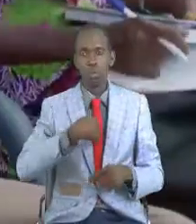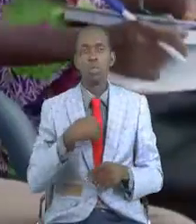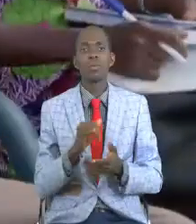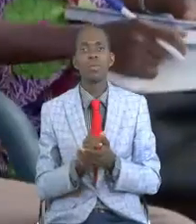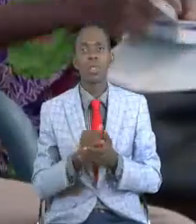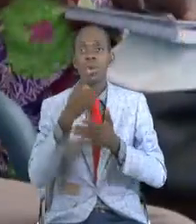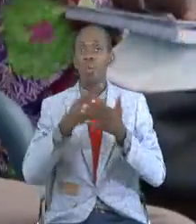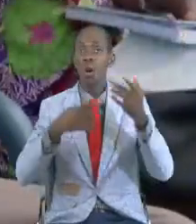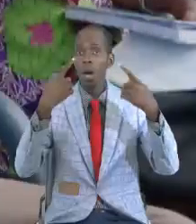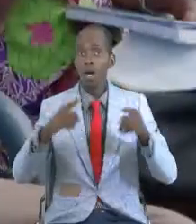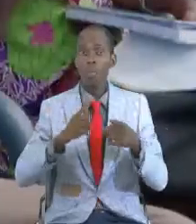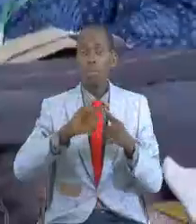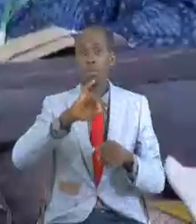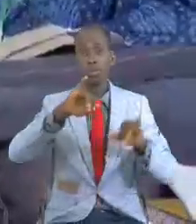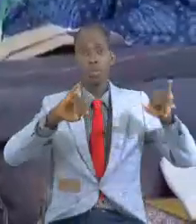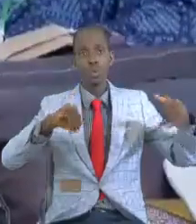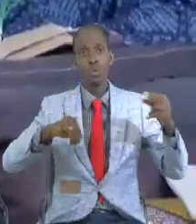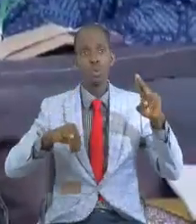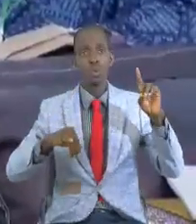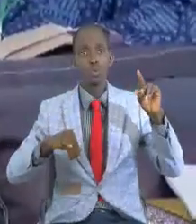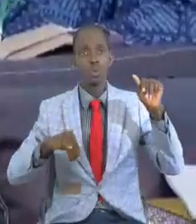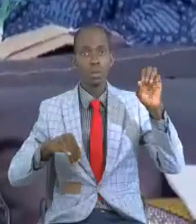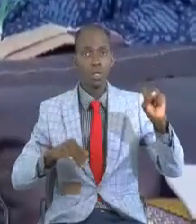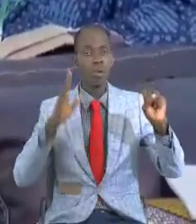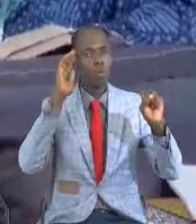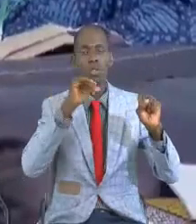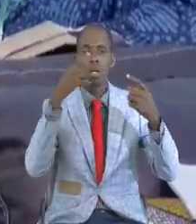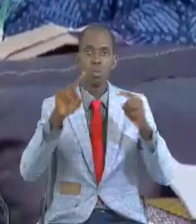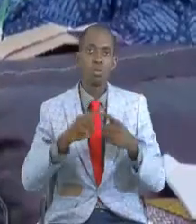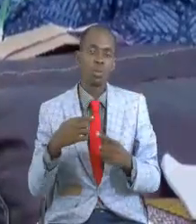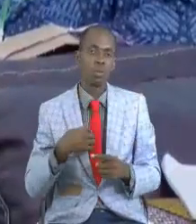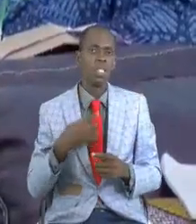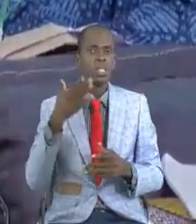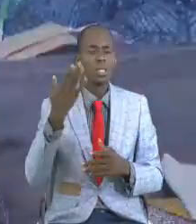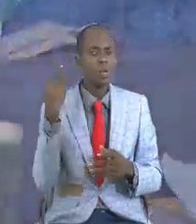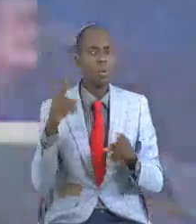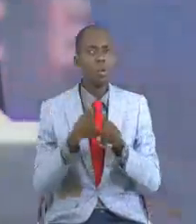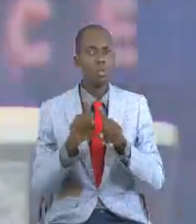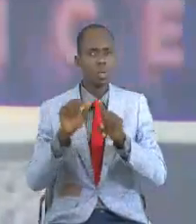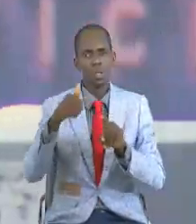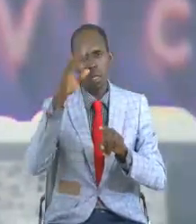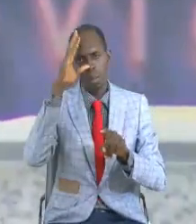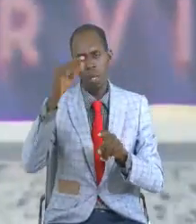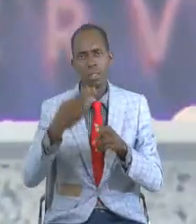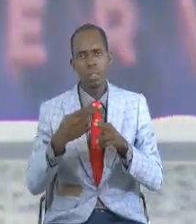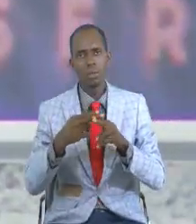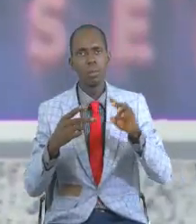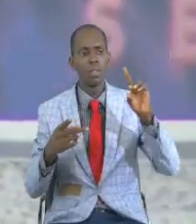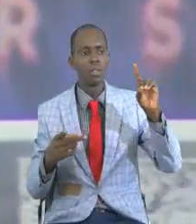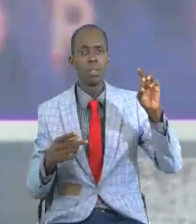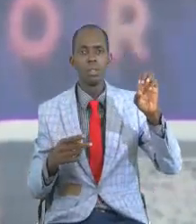yourself there was a demons among the fellow workers fellow